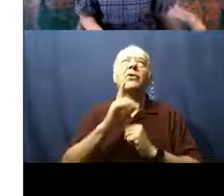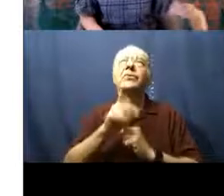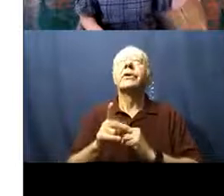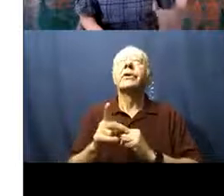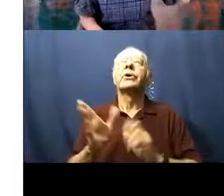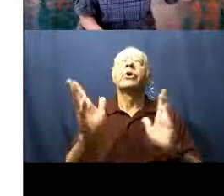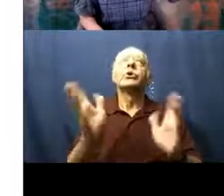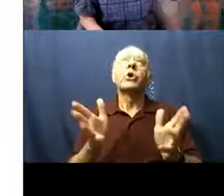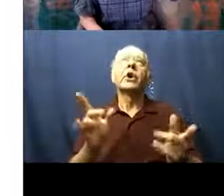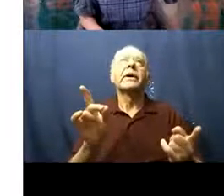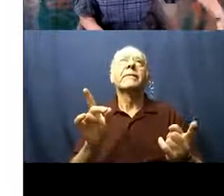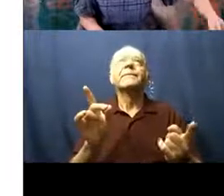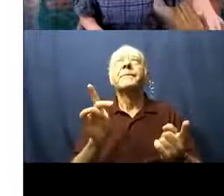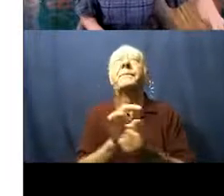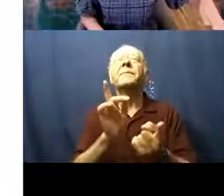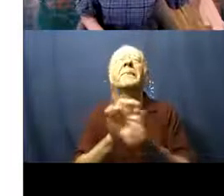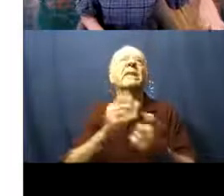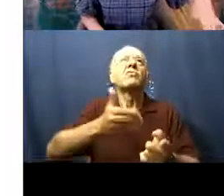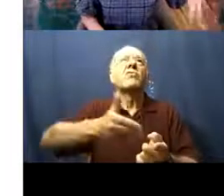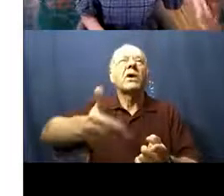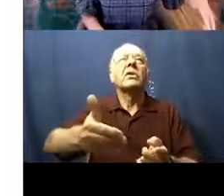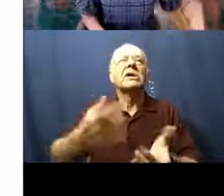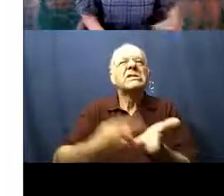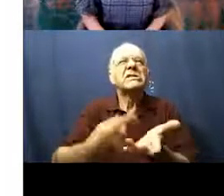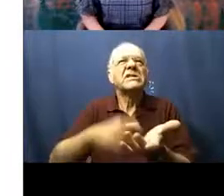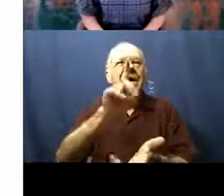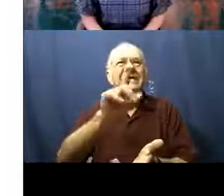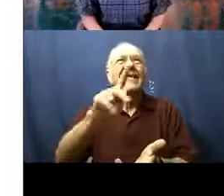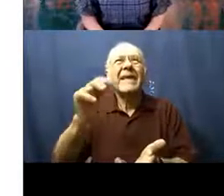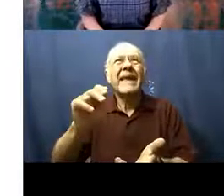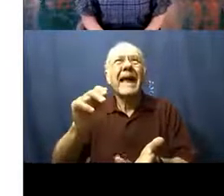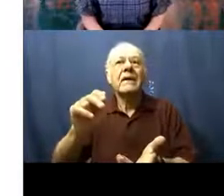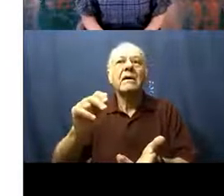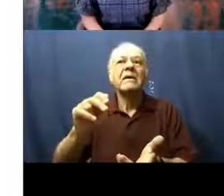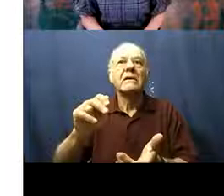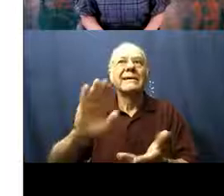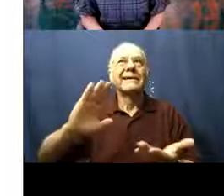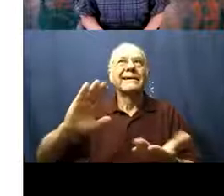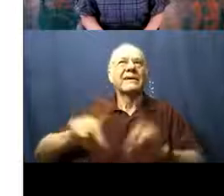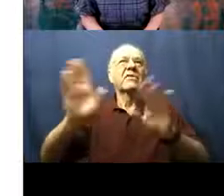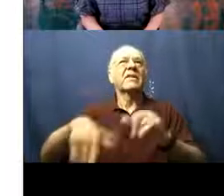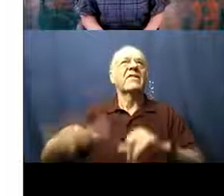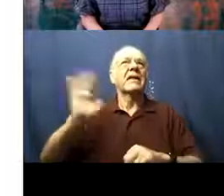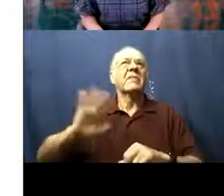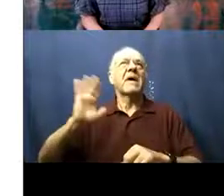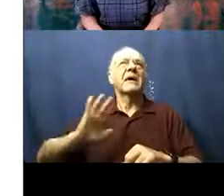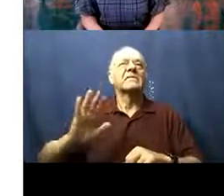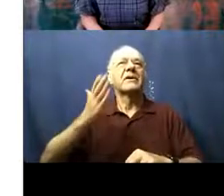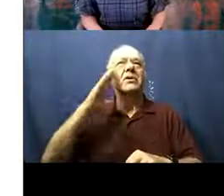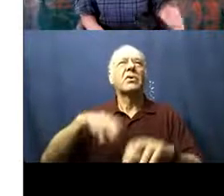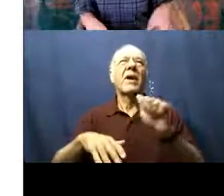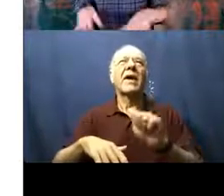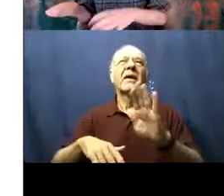talking, meeting regularly, and going over the data together differently than we had been doing in the past. So, an